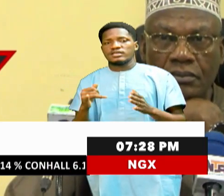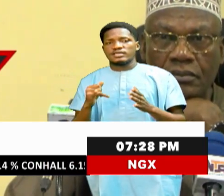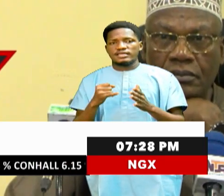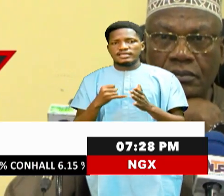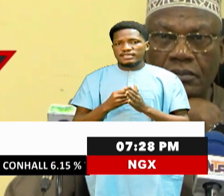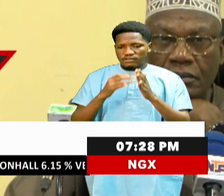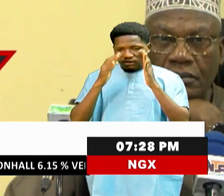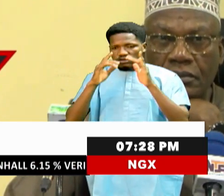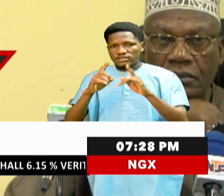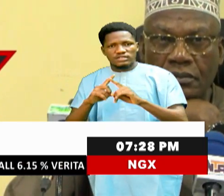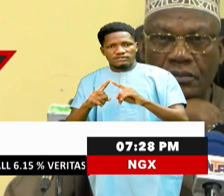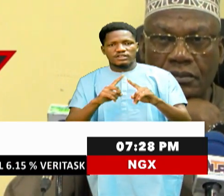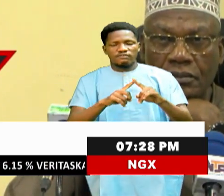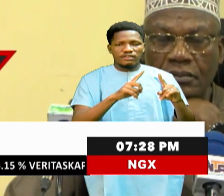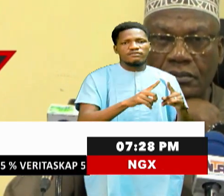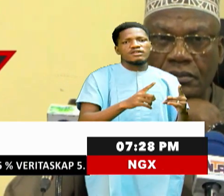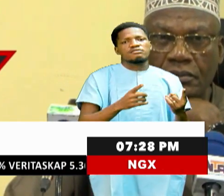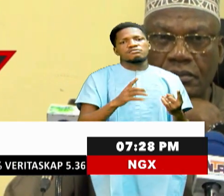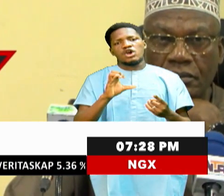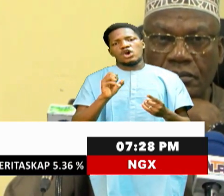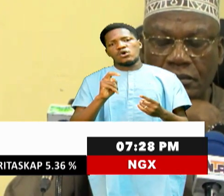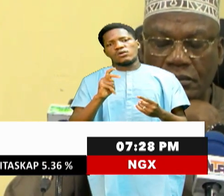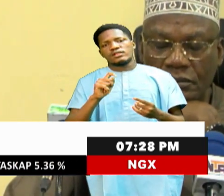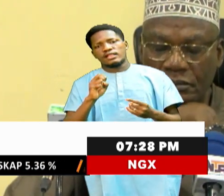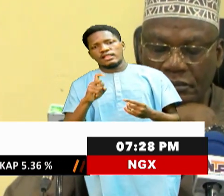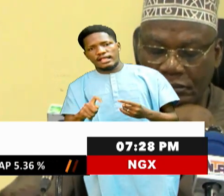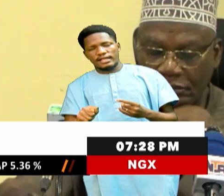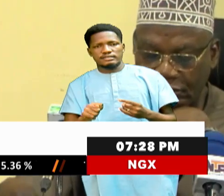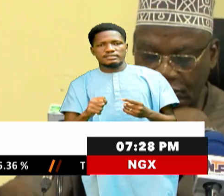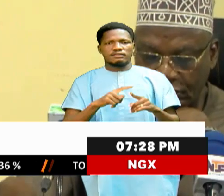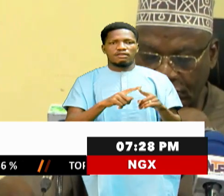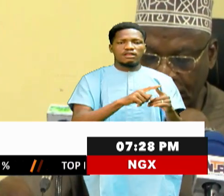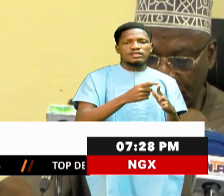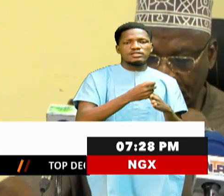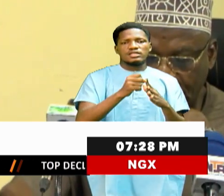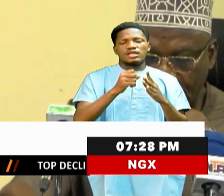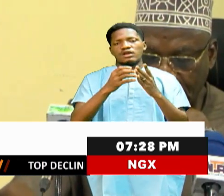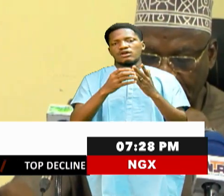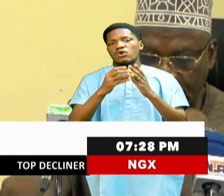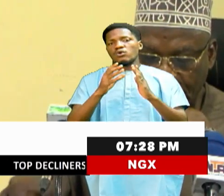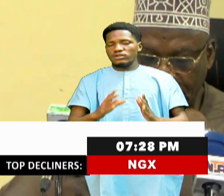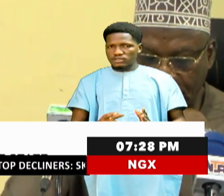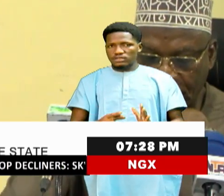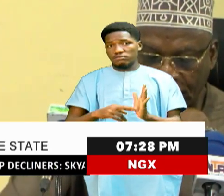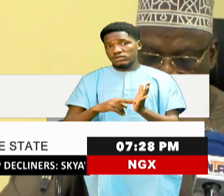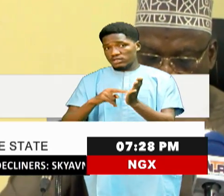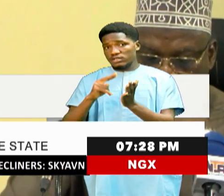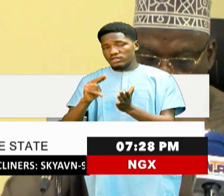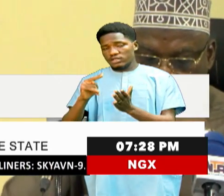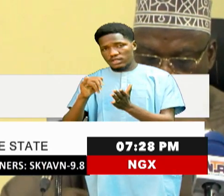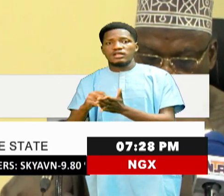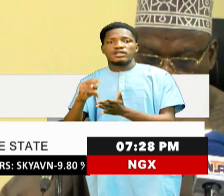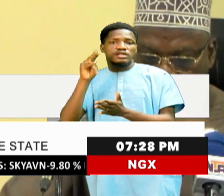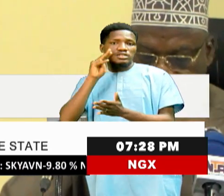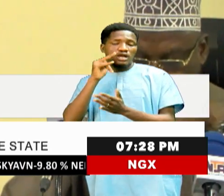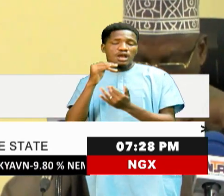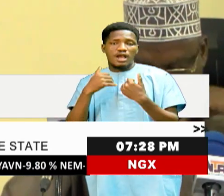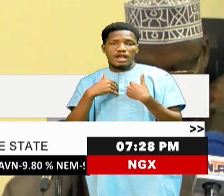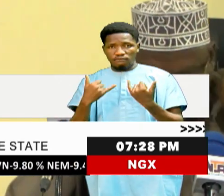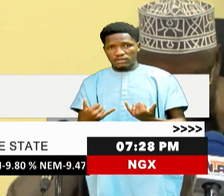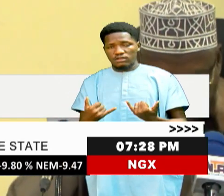stakeholders. So it's a whole representation of the needs that, you know, Nigeria is looking out for. And I believe this would go a long